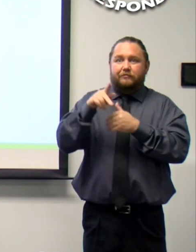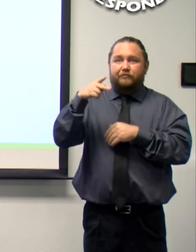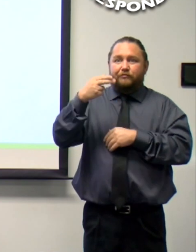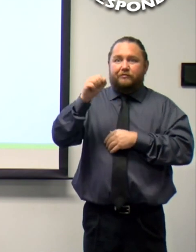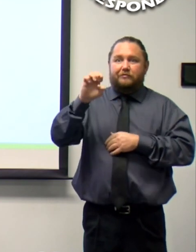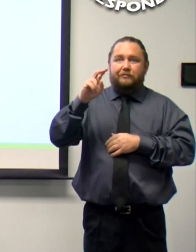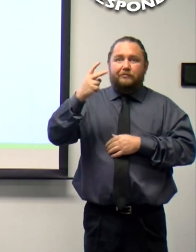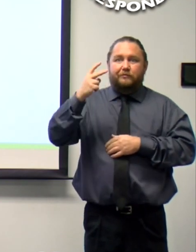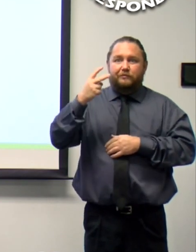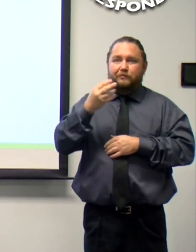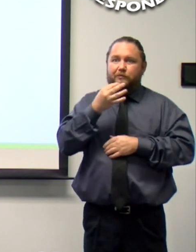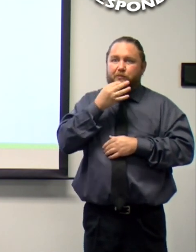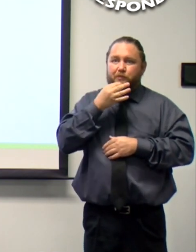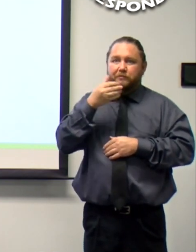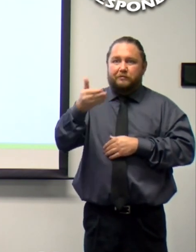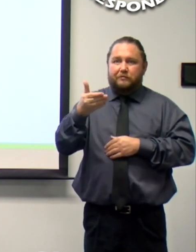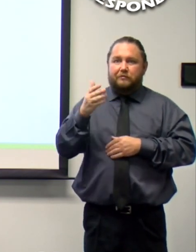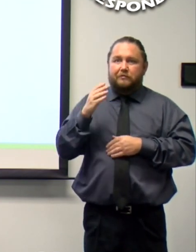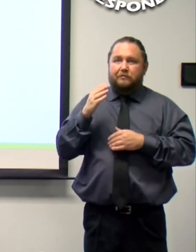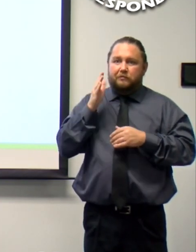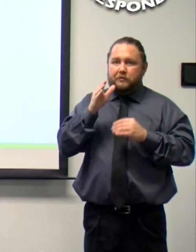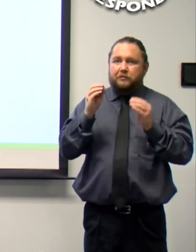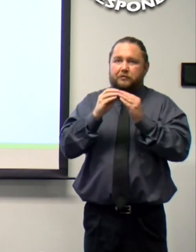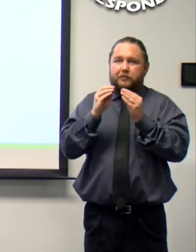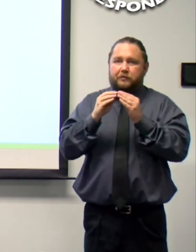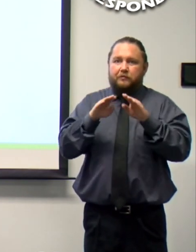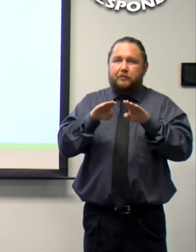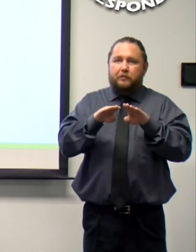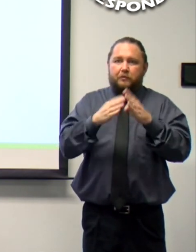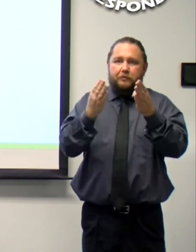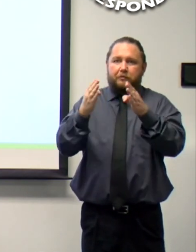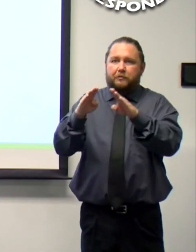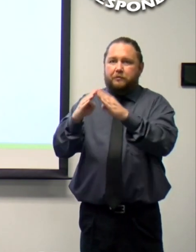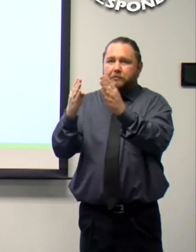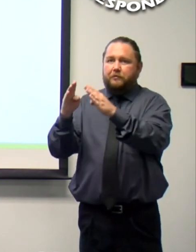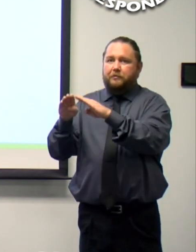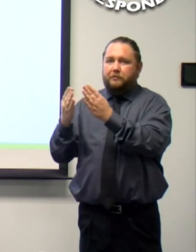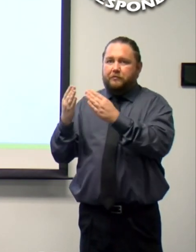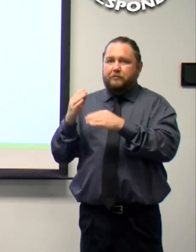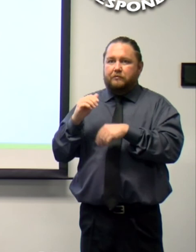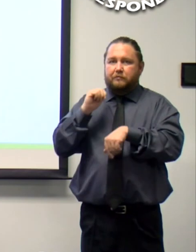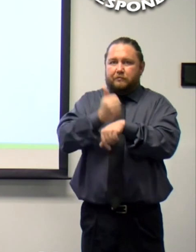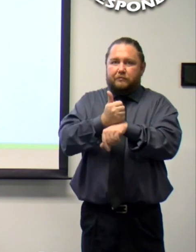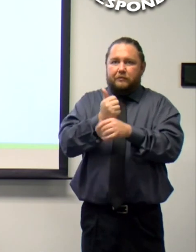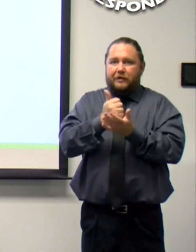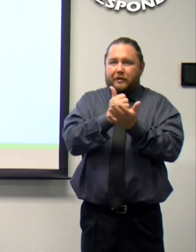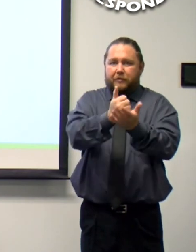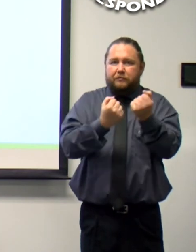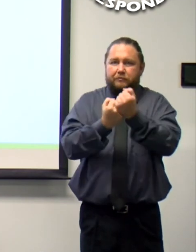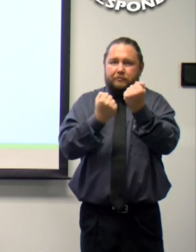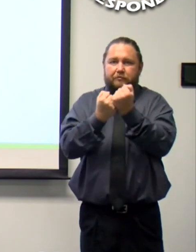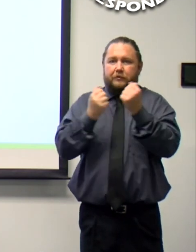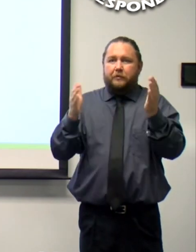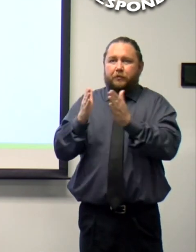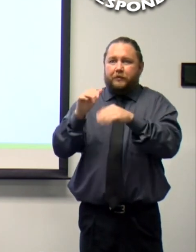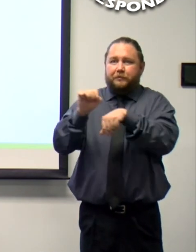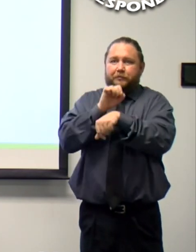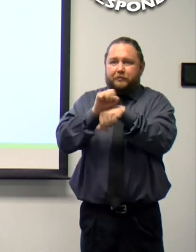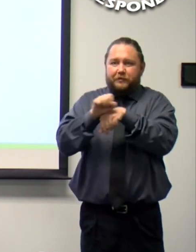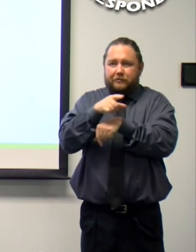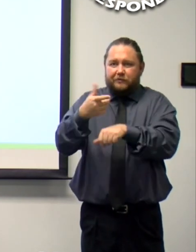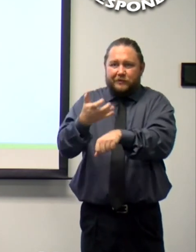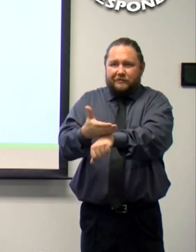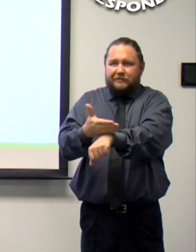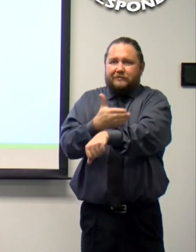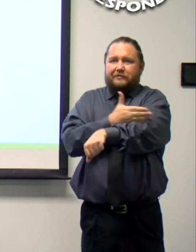continue to help our small businesses recover through the various steps that I've outlined. Also,